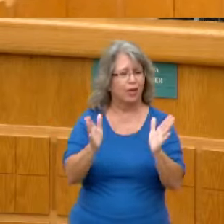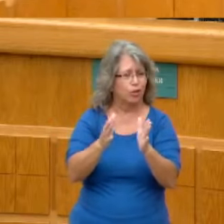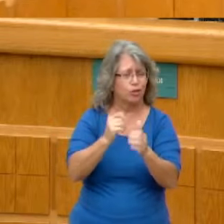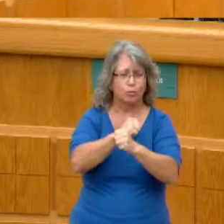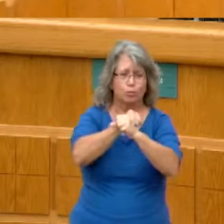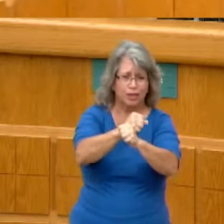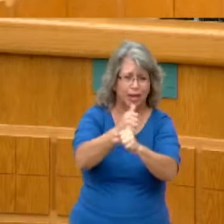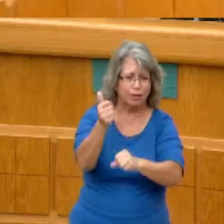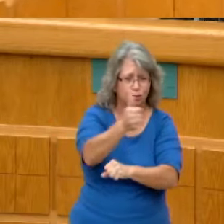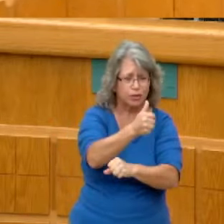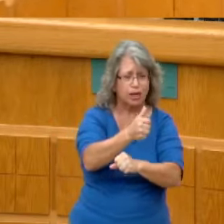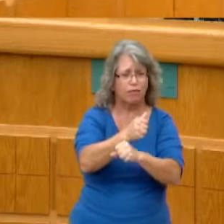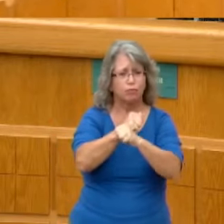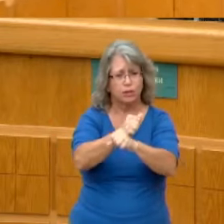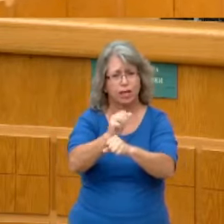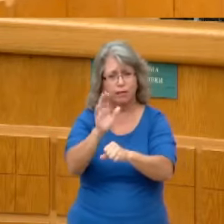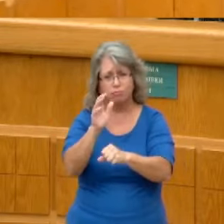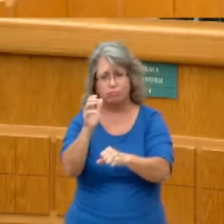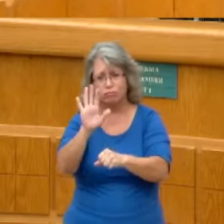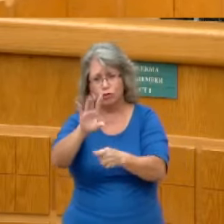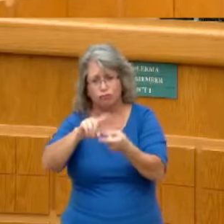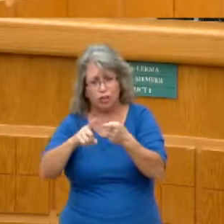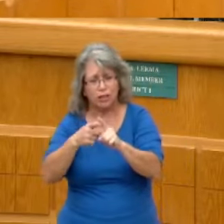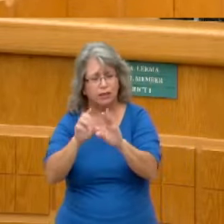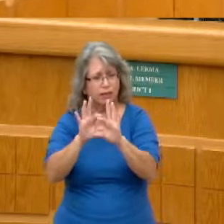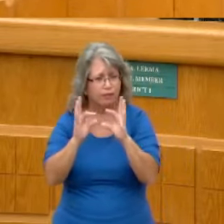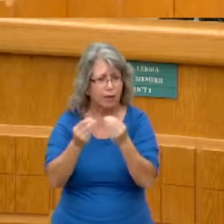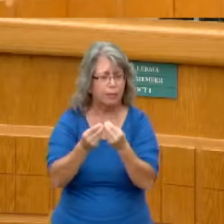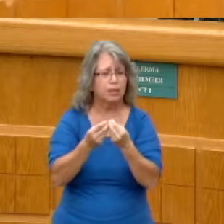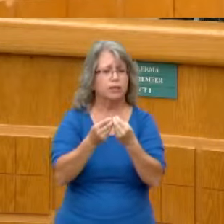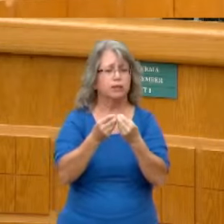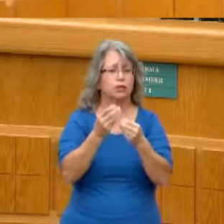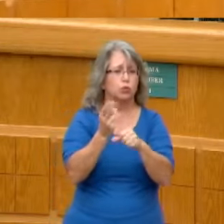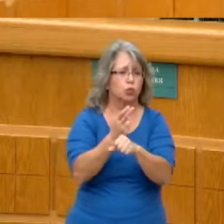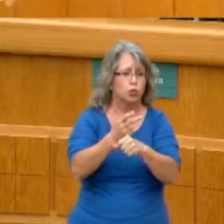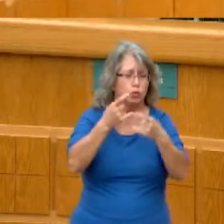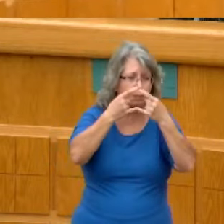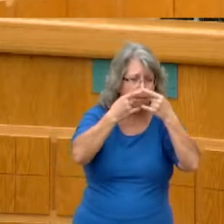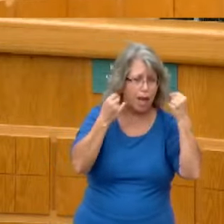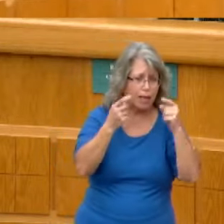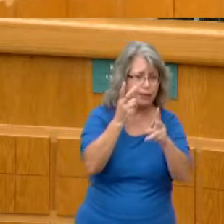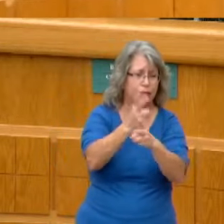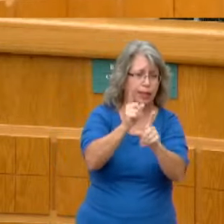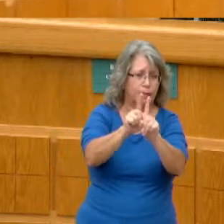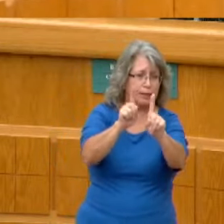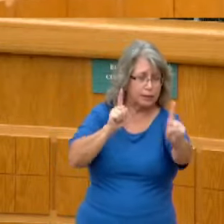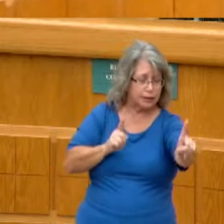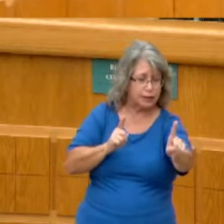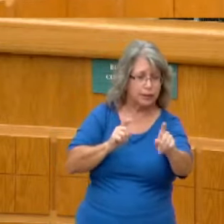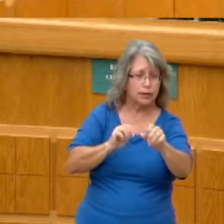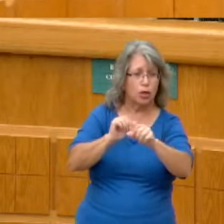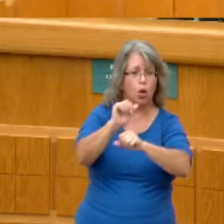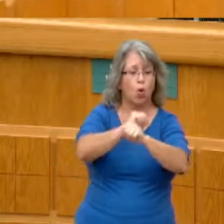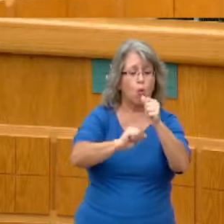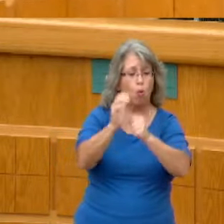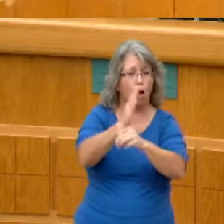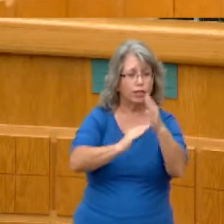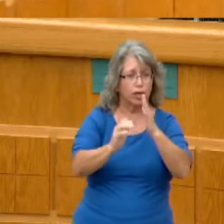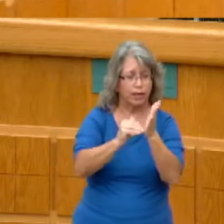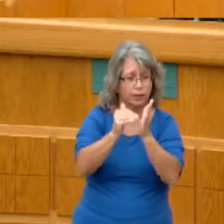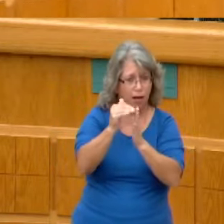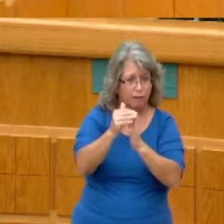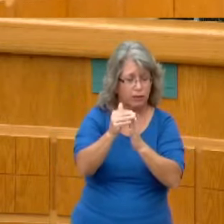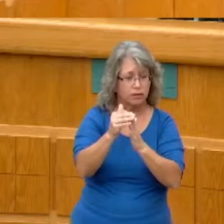and friends by wearing a mask, socially distancing, and washing your hands often. We can also protect each other by